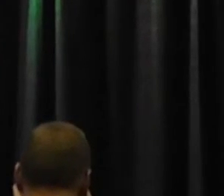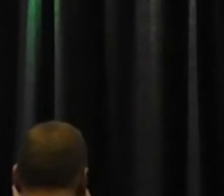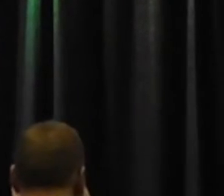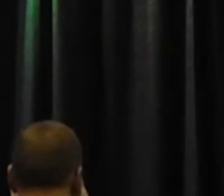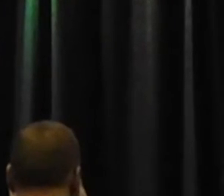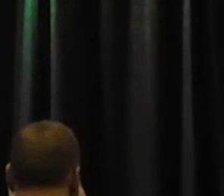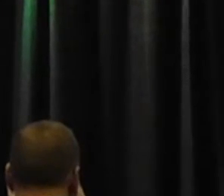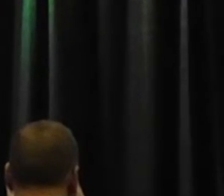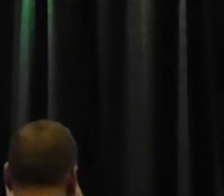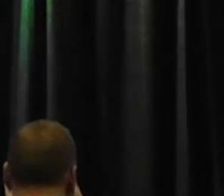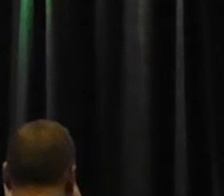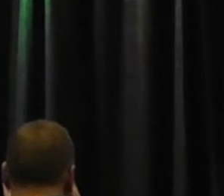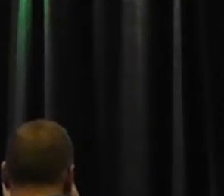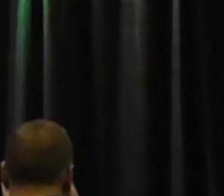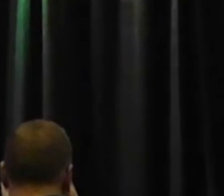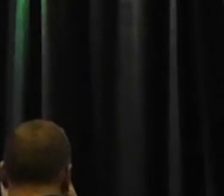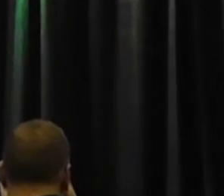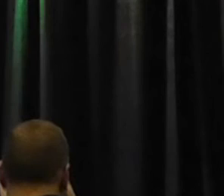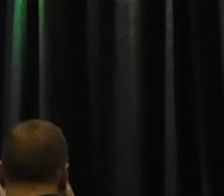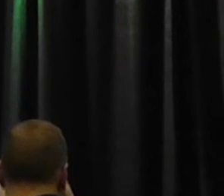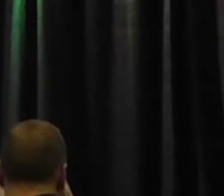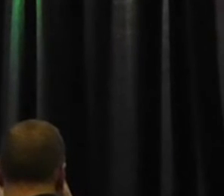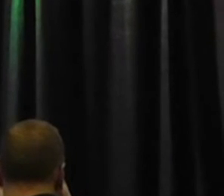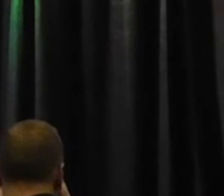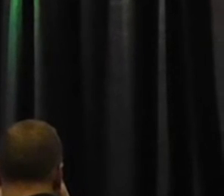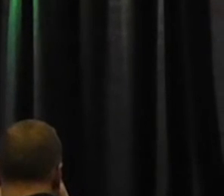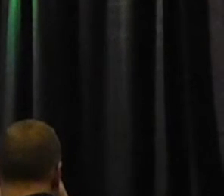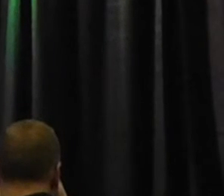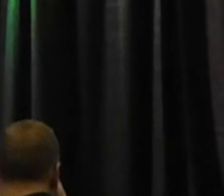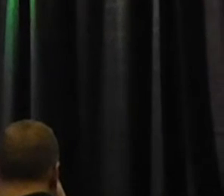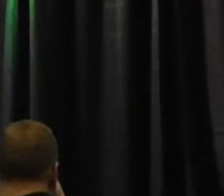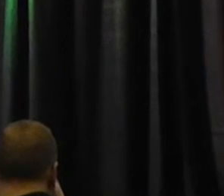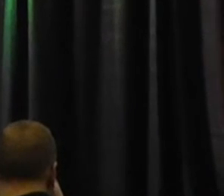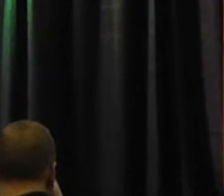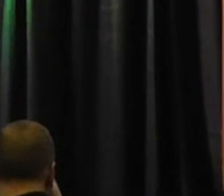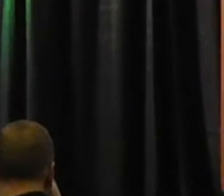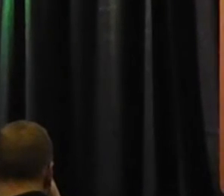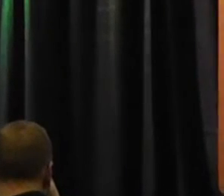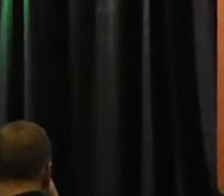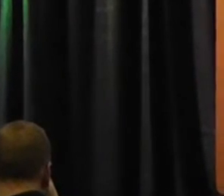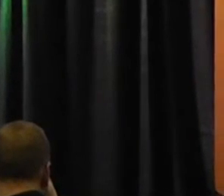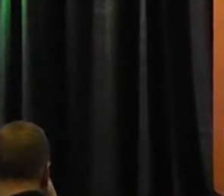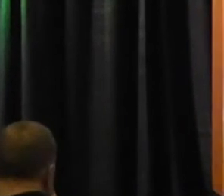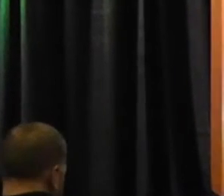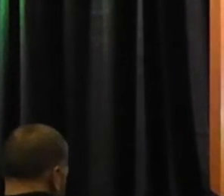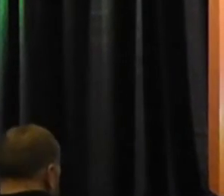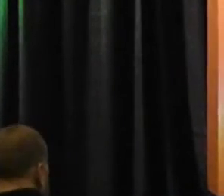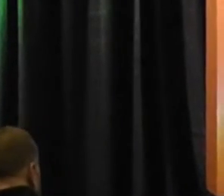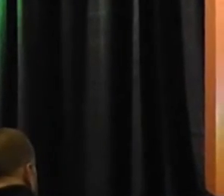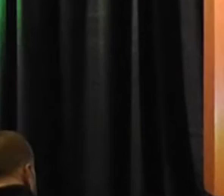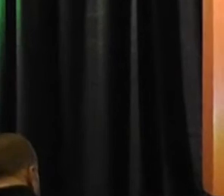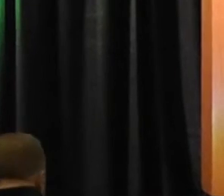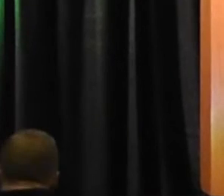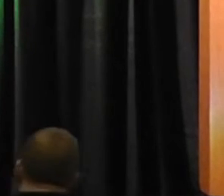started to work in the University of Alberta. And to be honest, at the beginning, okay, in Spain we don't have too much snow. So I never know